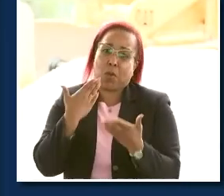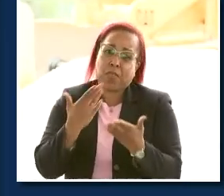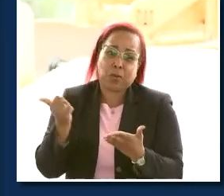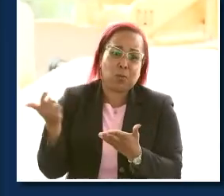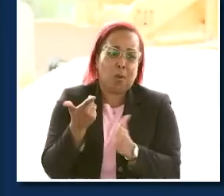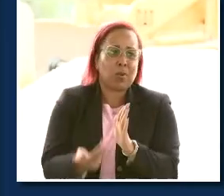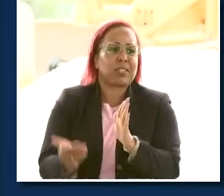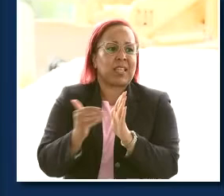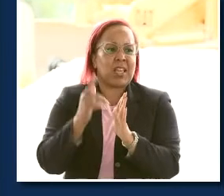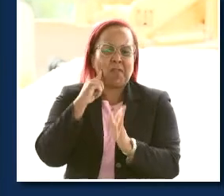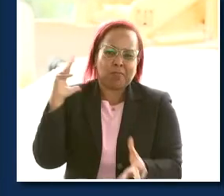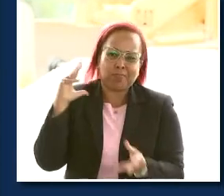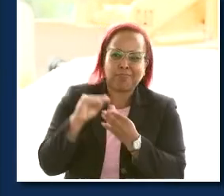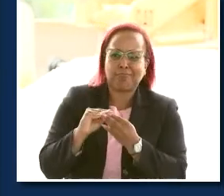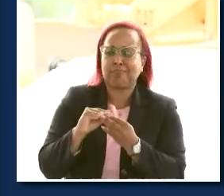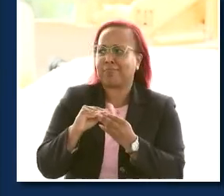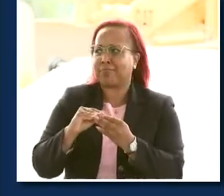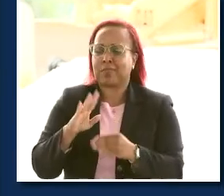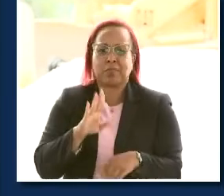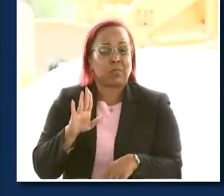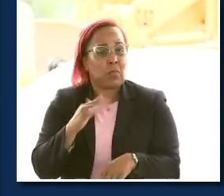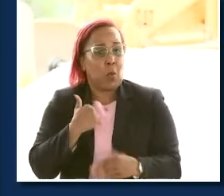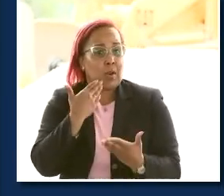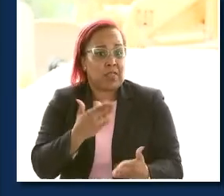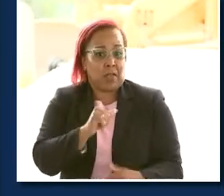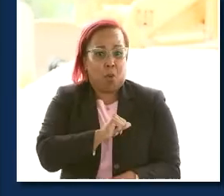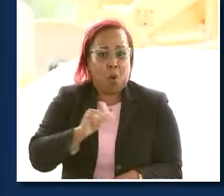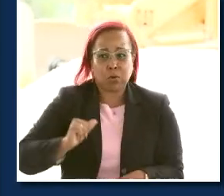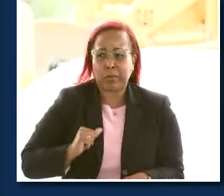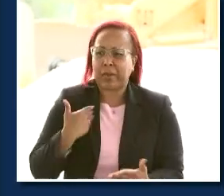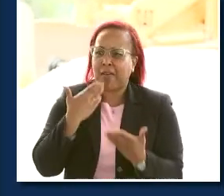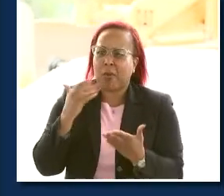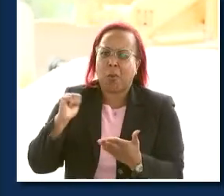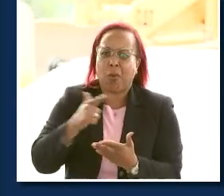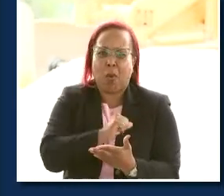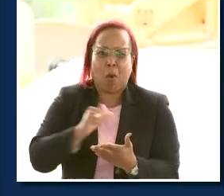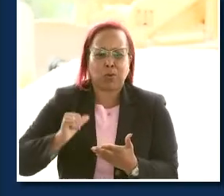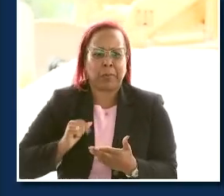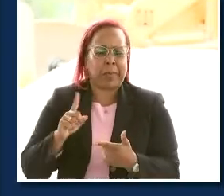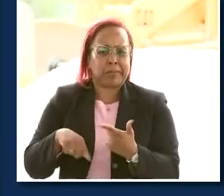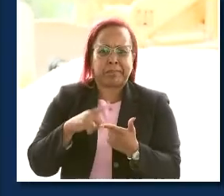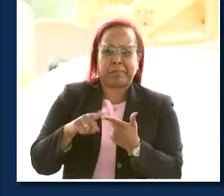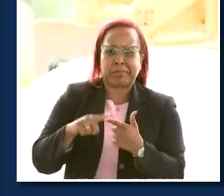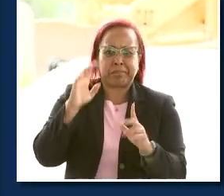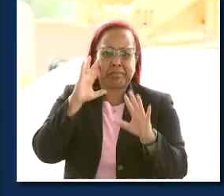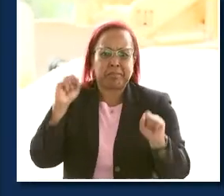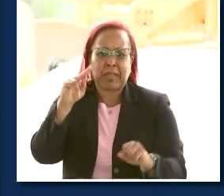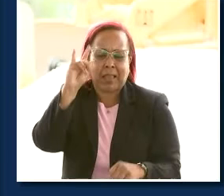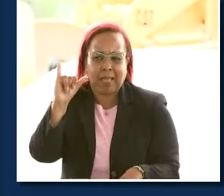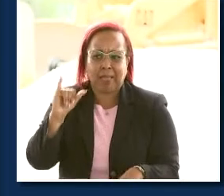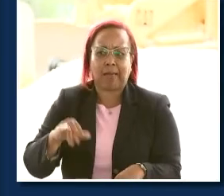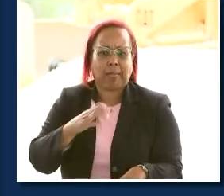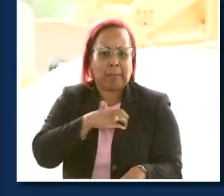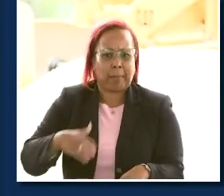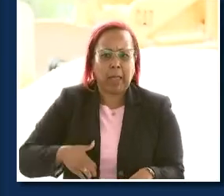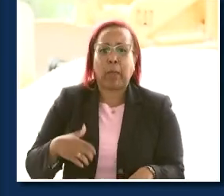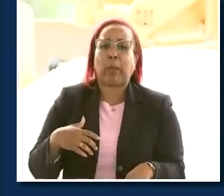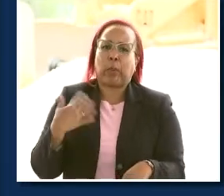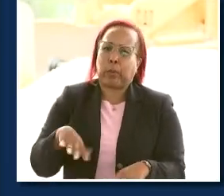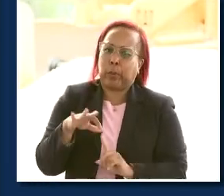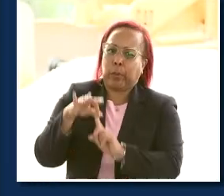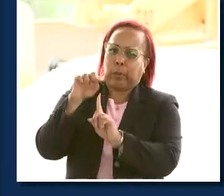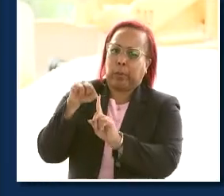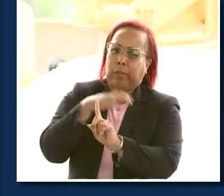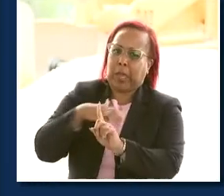all once again for all your commitment. I would thank the aldermen. I would thank all the aldermen. I would thank Superintendent Kelly and the mayor, especially the